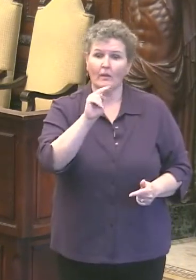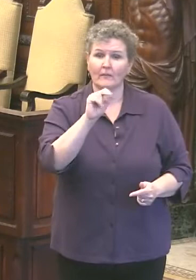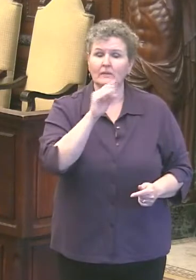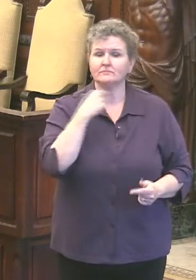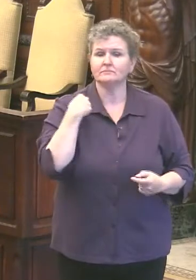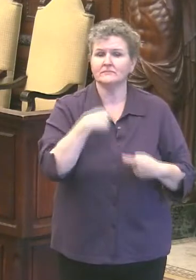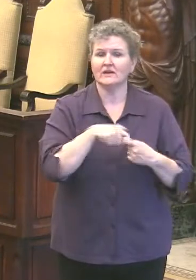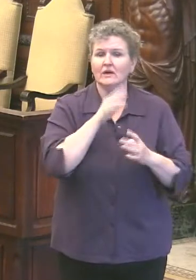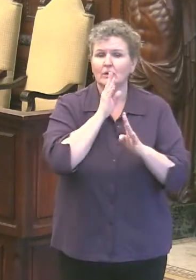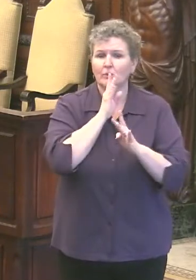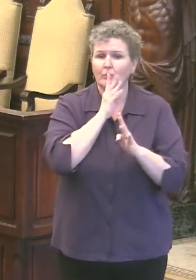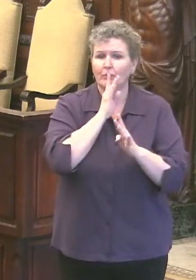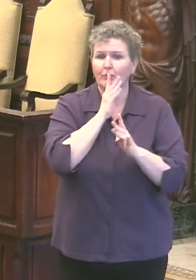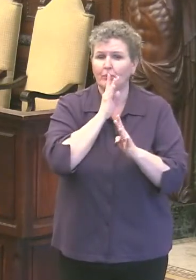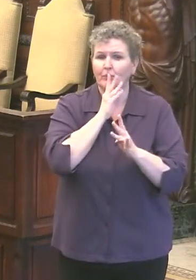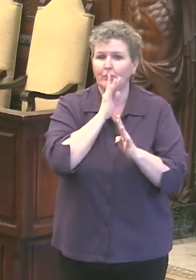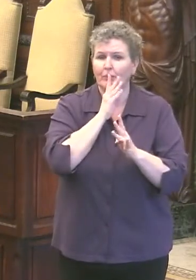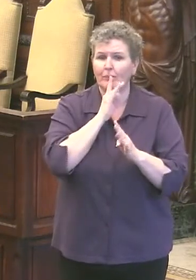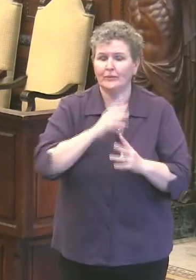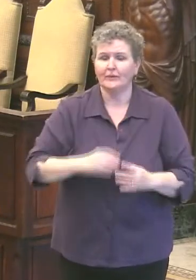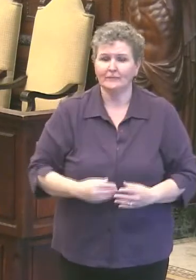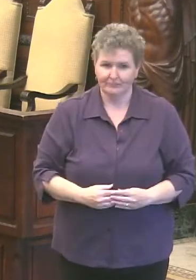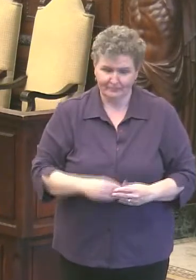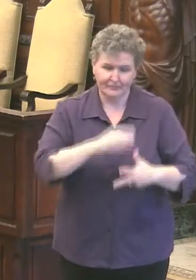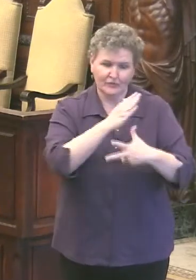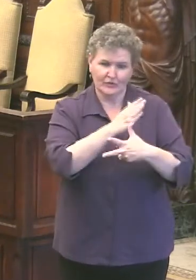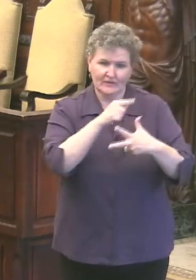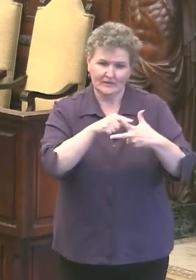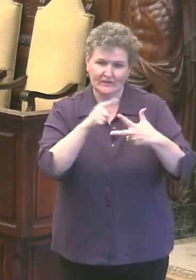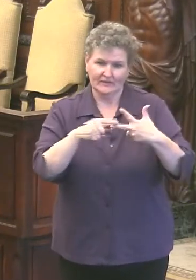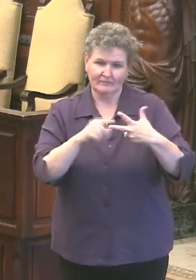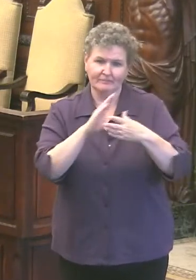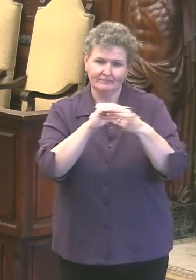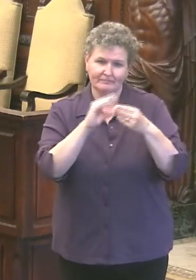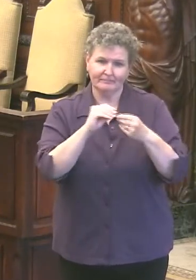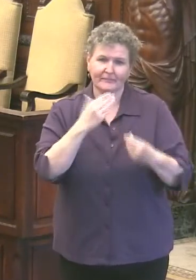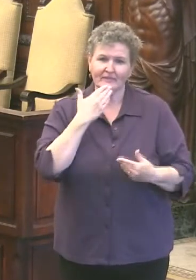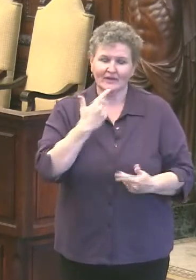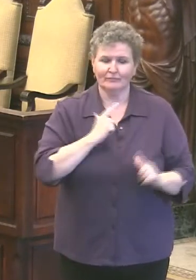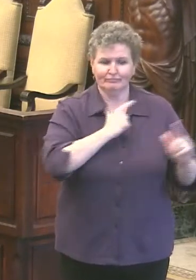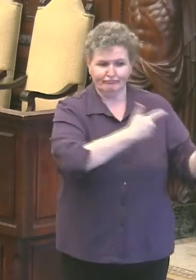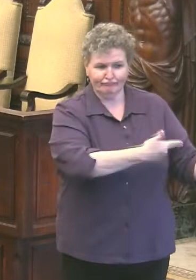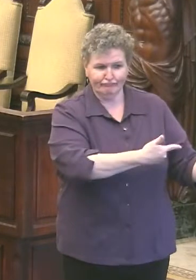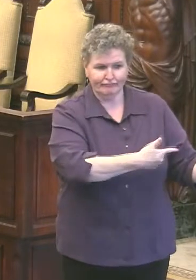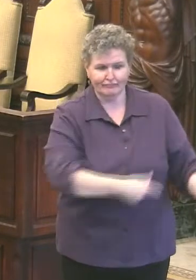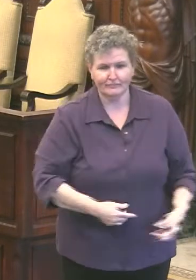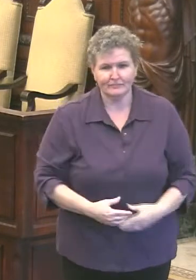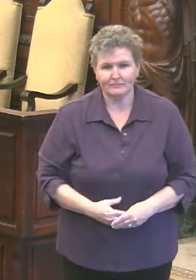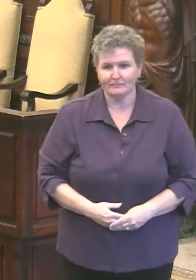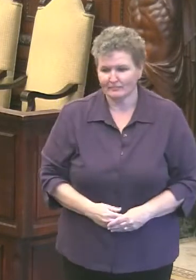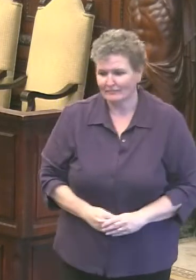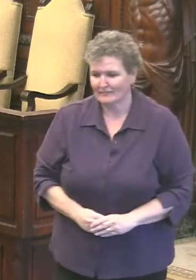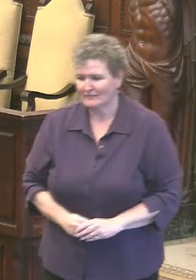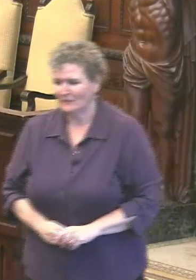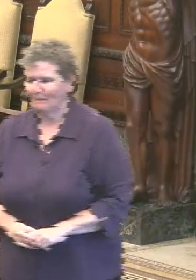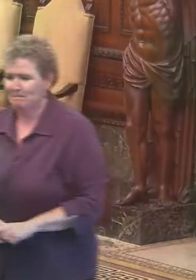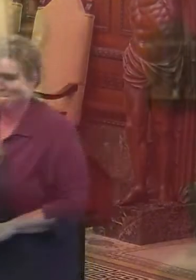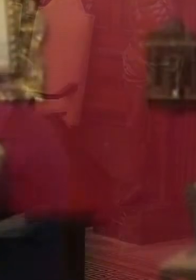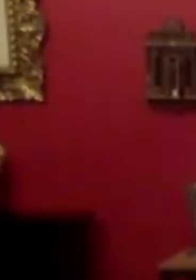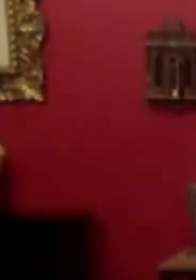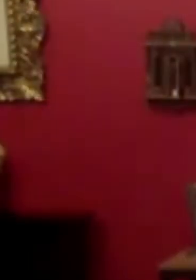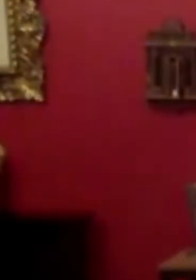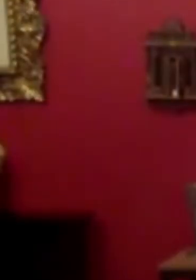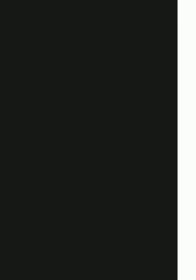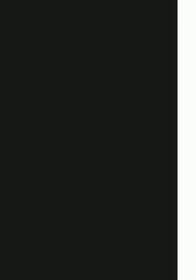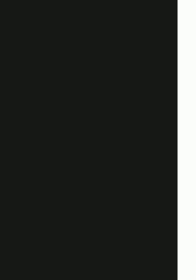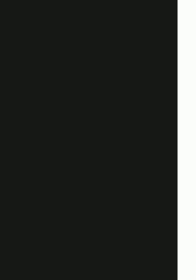the mayor's, Dr. Hite's, and Dr. Farley's comments. Palabras del alcalde Jim Kenney para hoy, martes 7 de